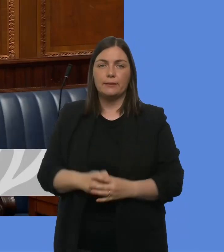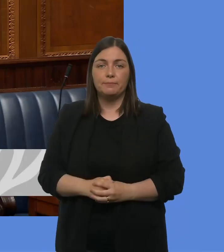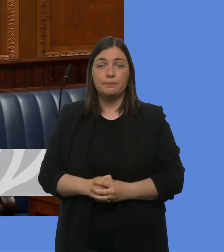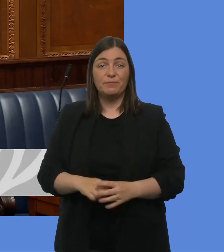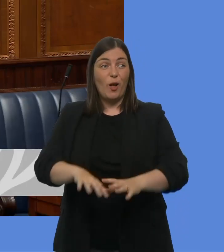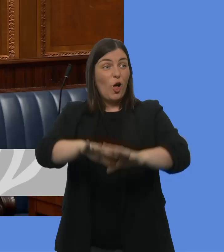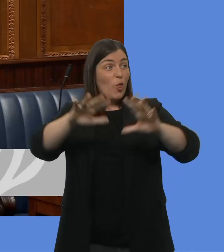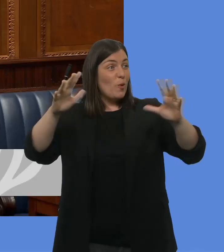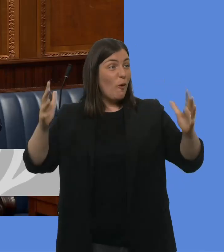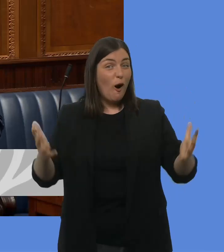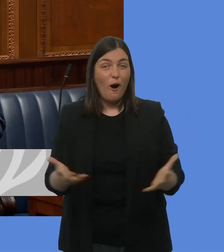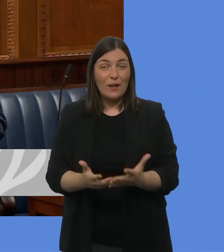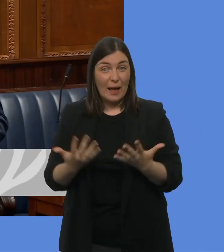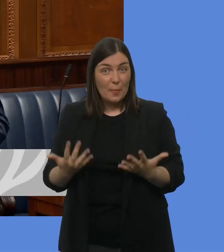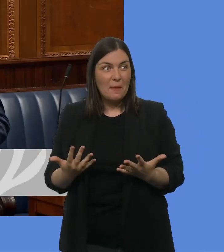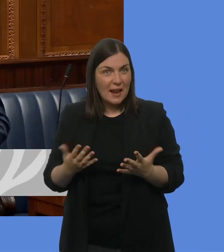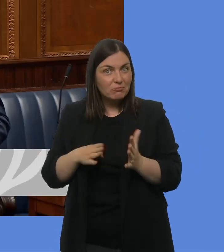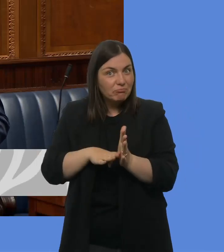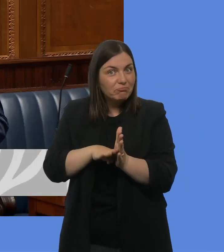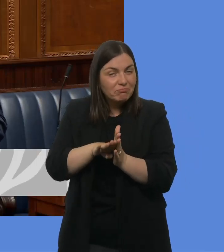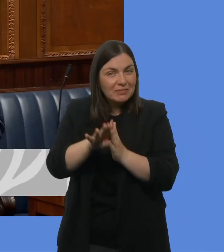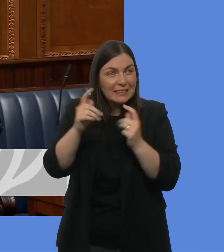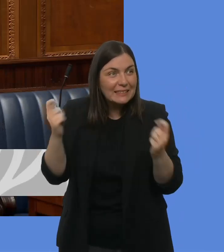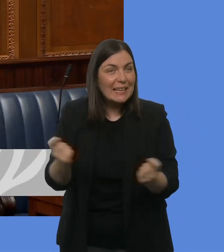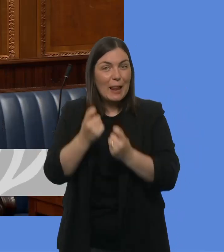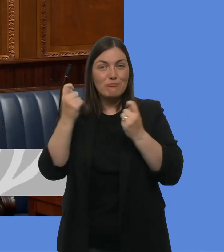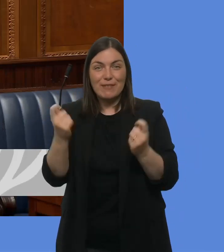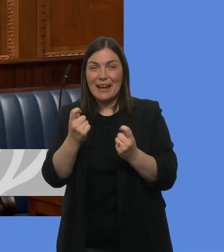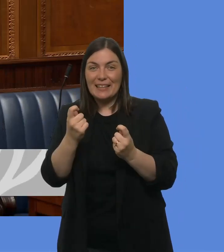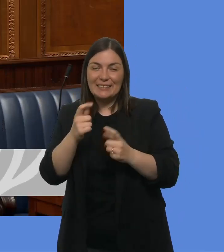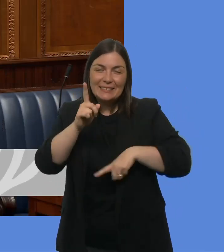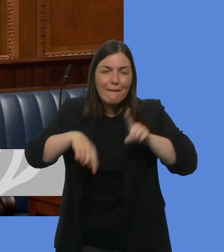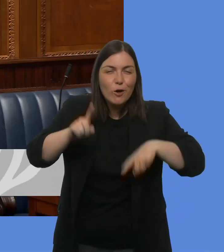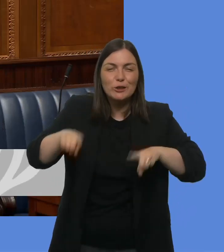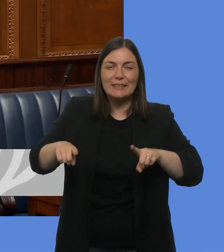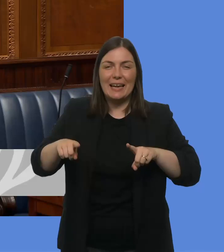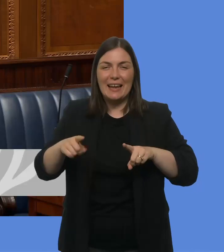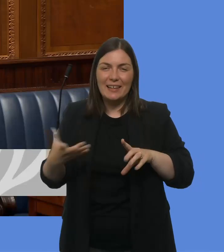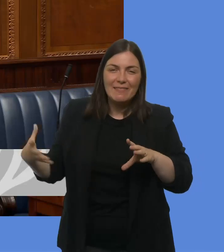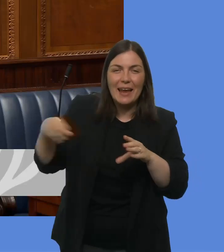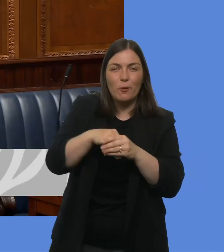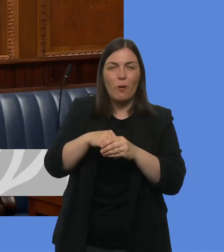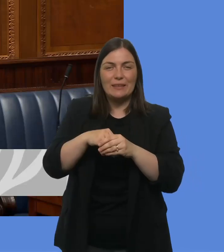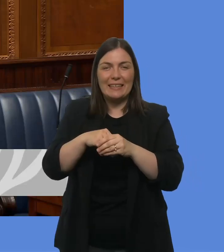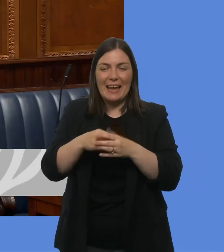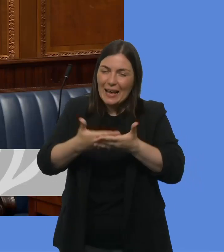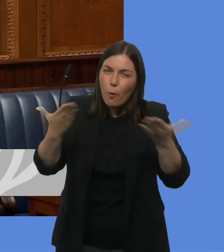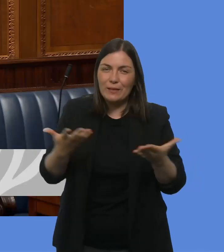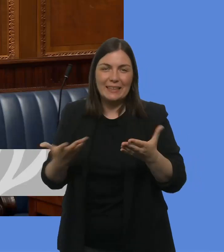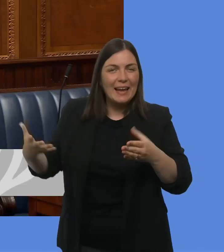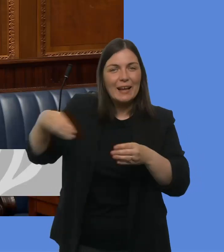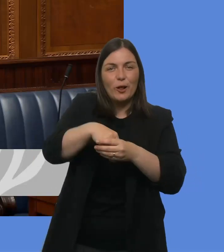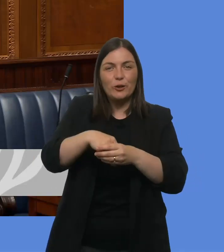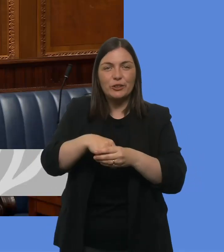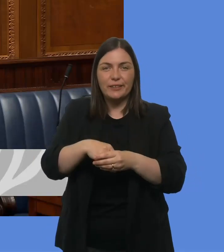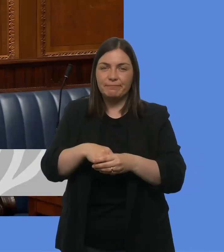equality and inclusion, it's disheartening to acknowledge that many of our children who are deaf or hard of hearing